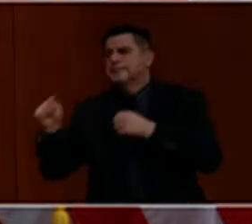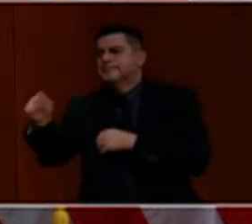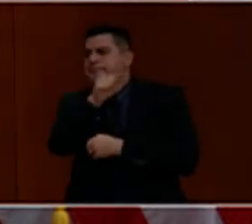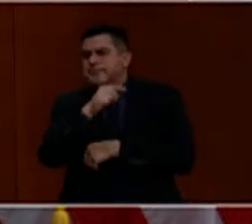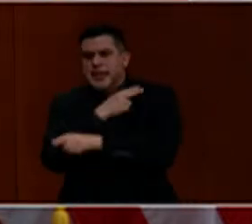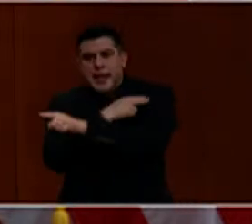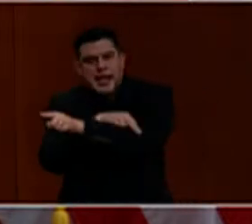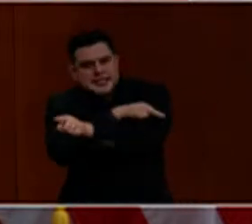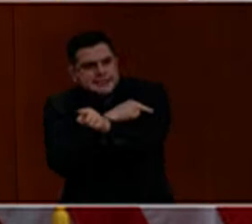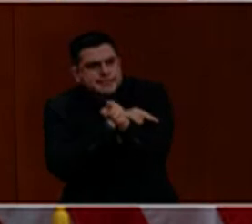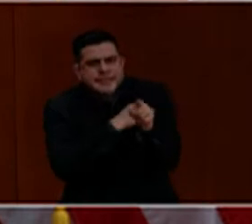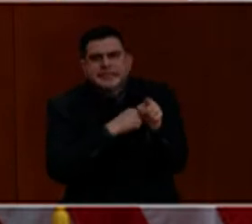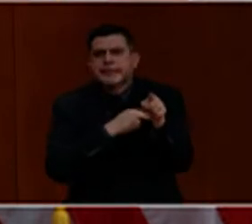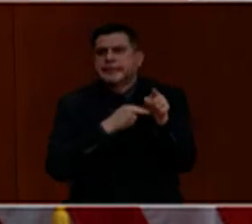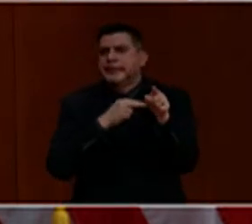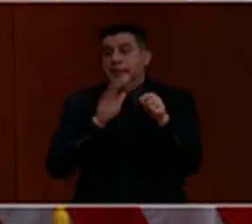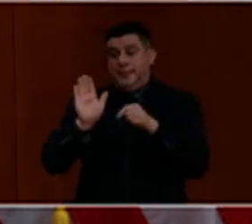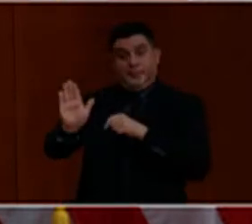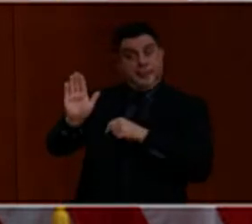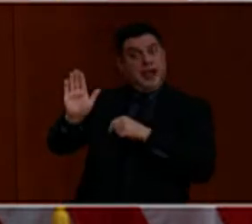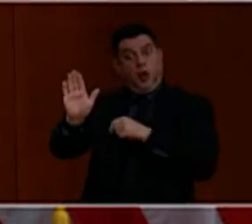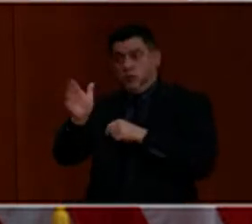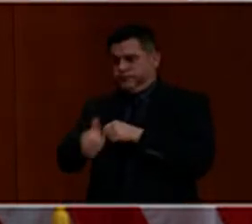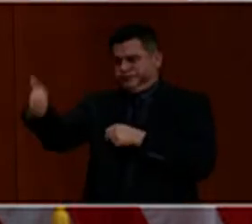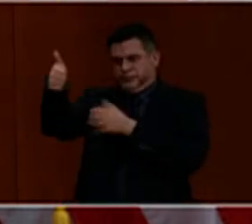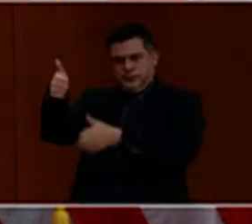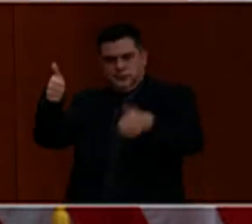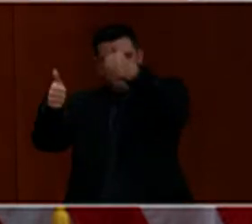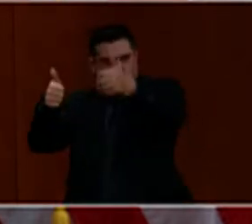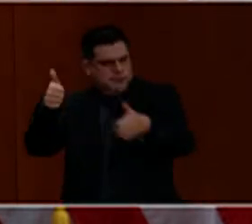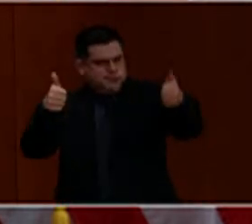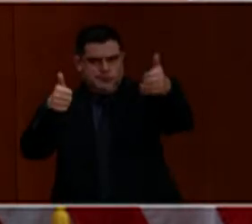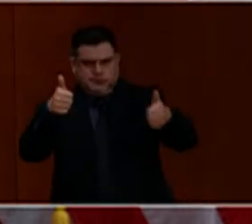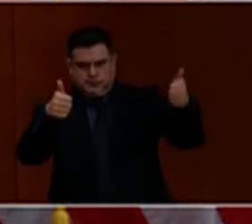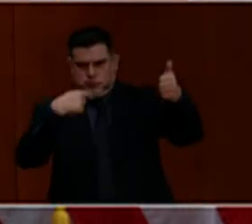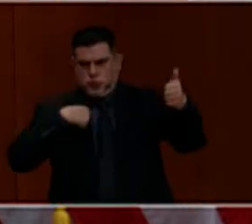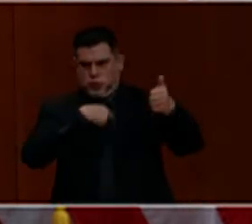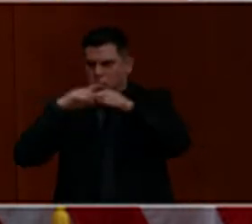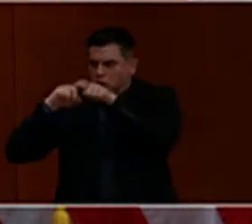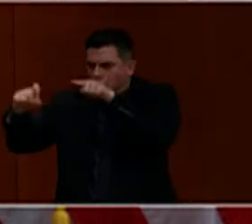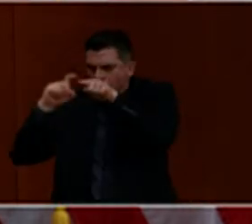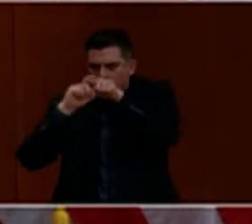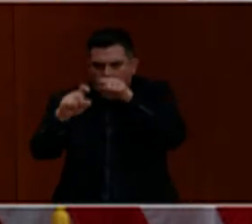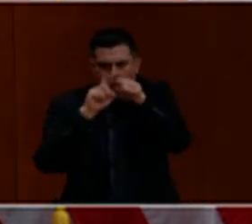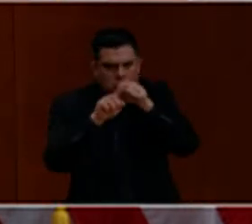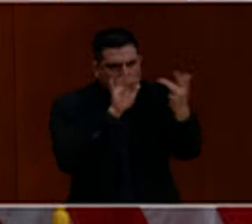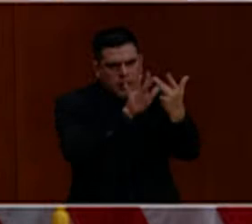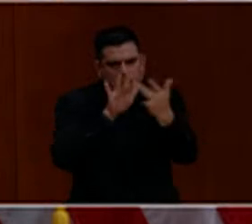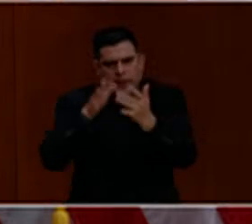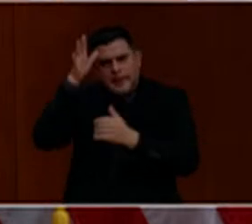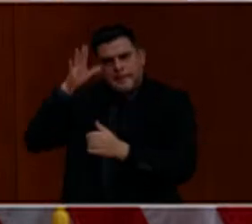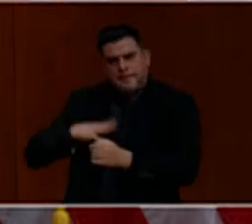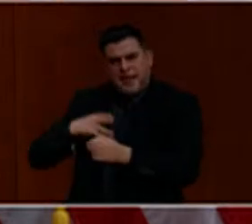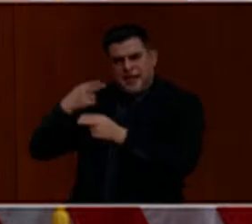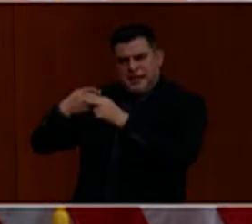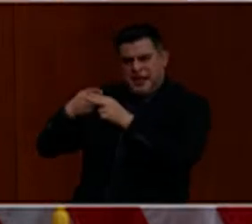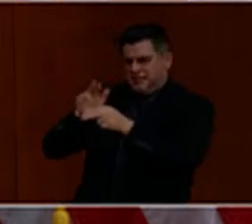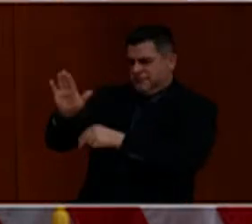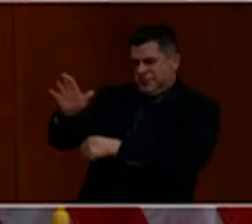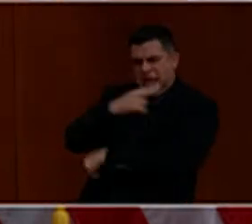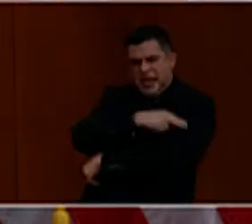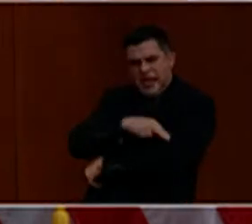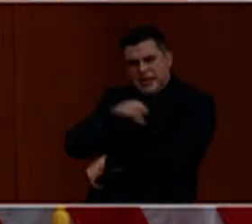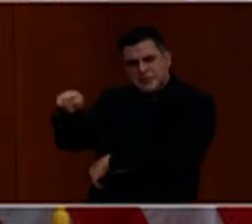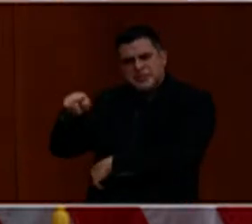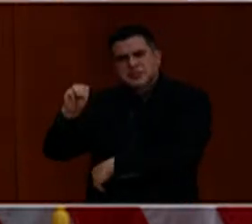various regions in the state of Florida. We talked to Tom from Ascension. We talked to David Strong from Orlando Health, John Corris